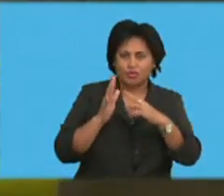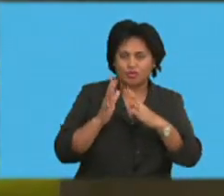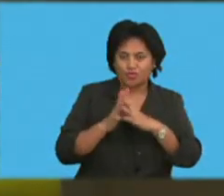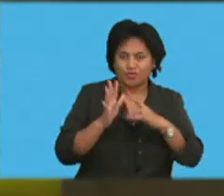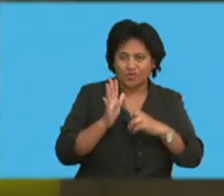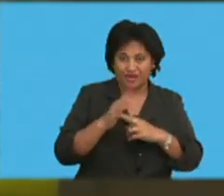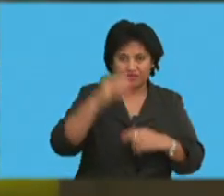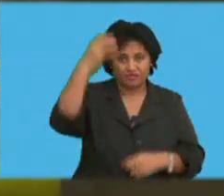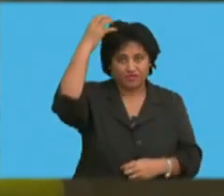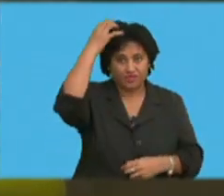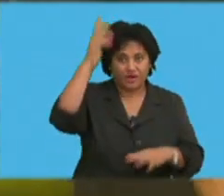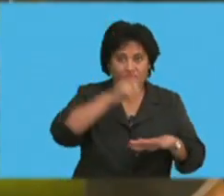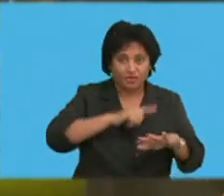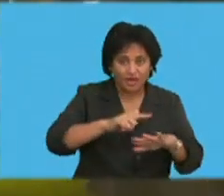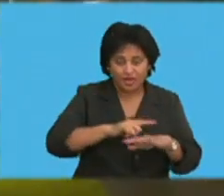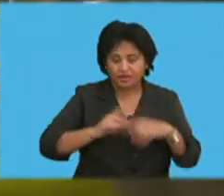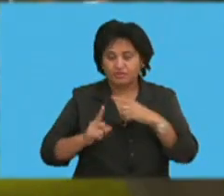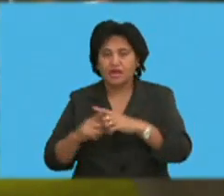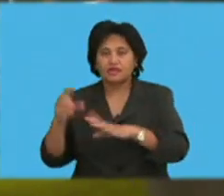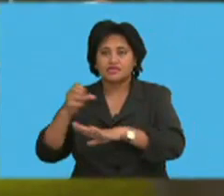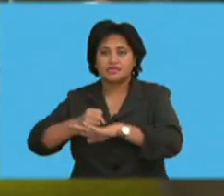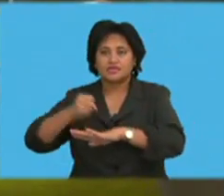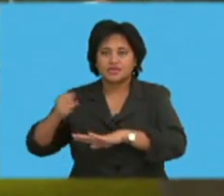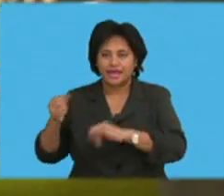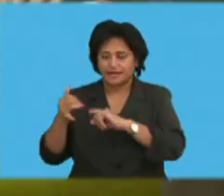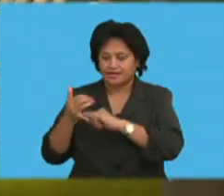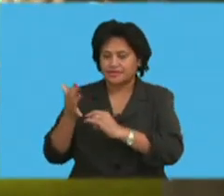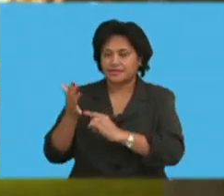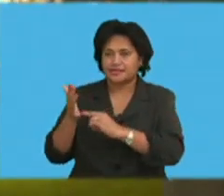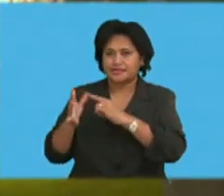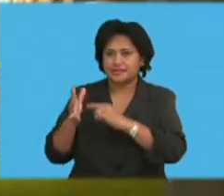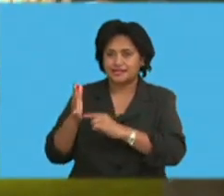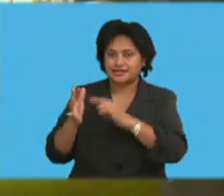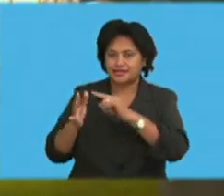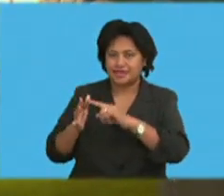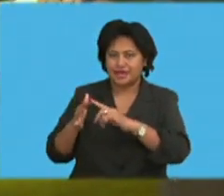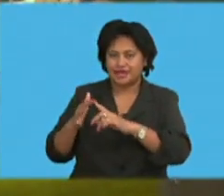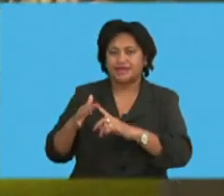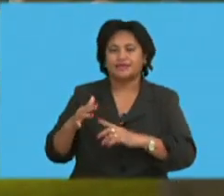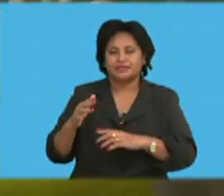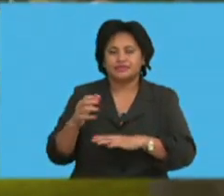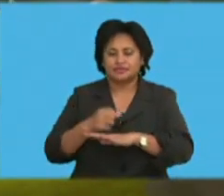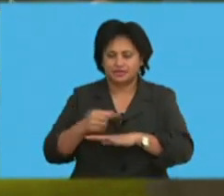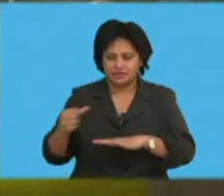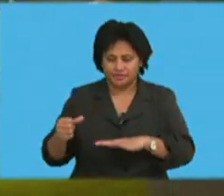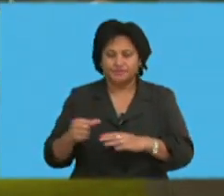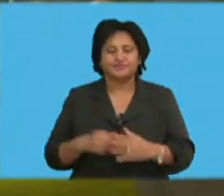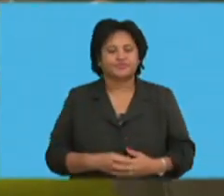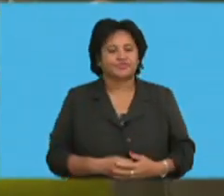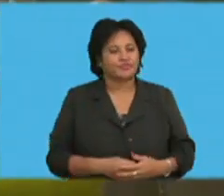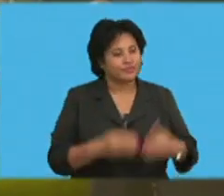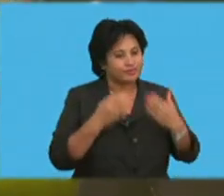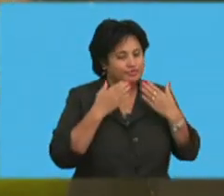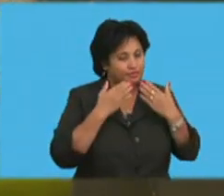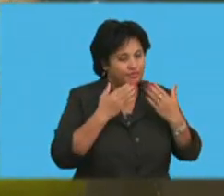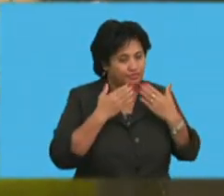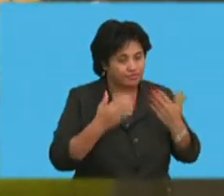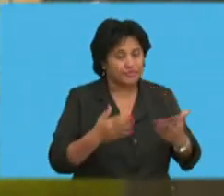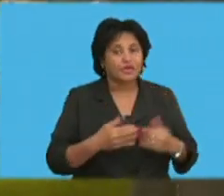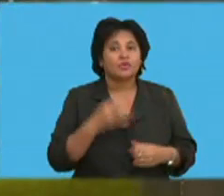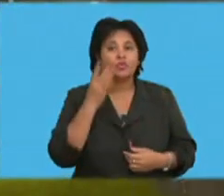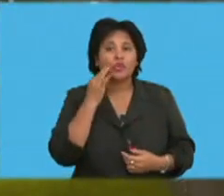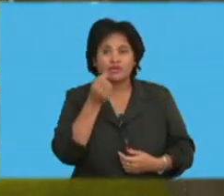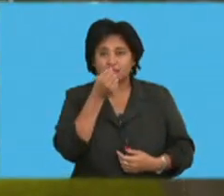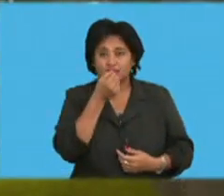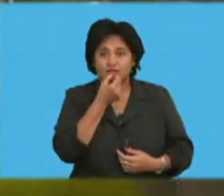Thank you, Madam Speaker. I'd like to thank the Honourable Member for this question. Madam Speaker, when Sitimani Rabuka carried out the first two coups in